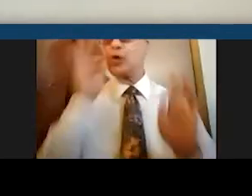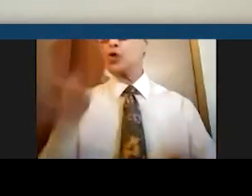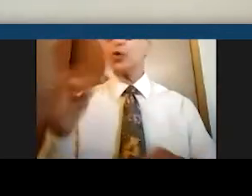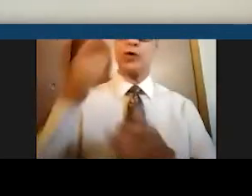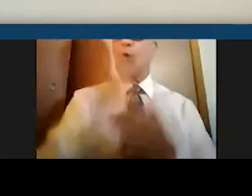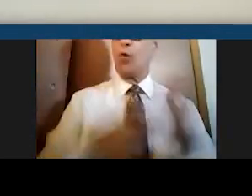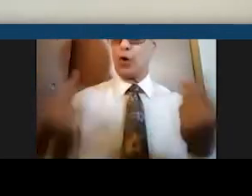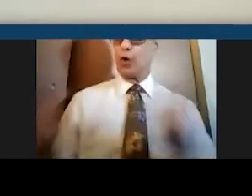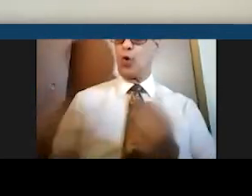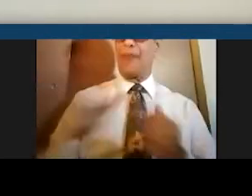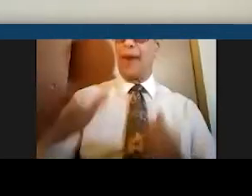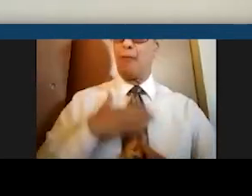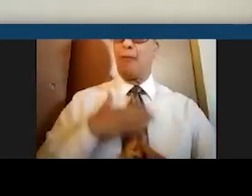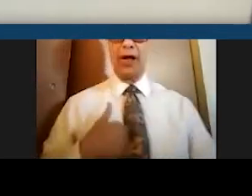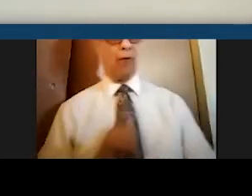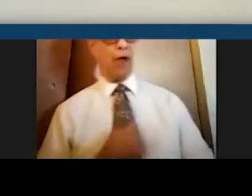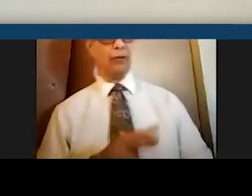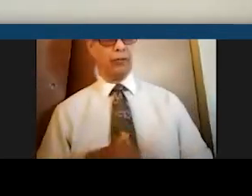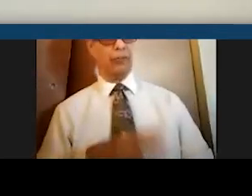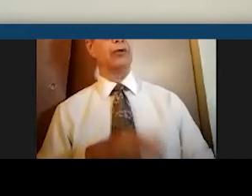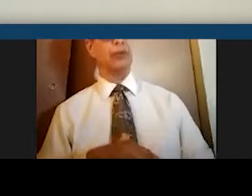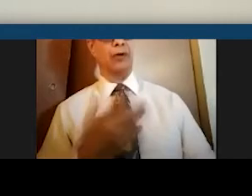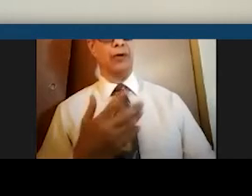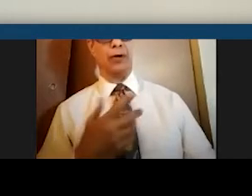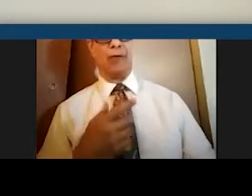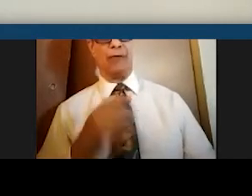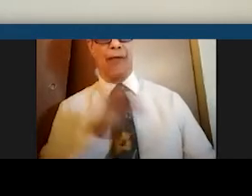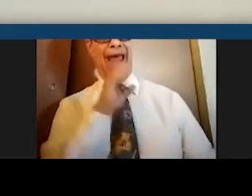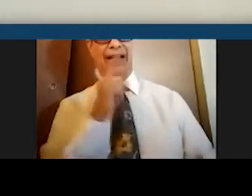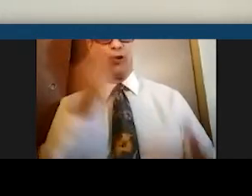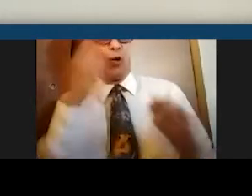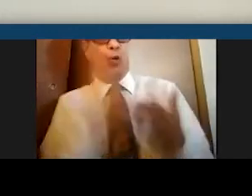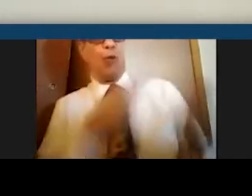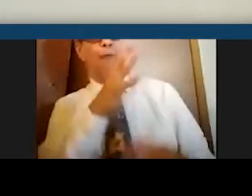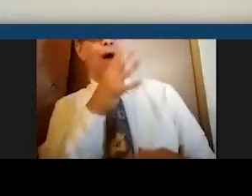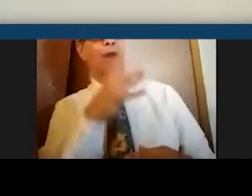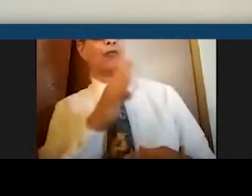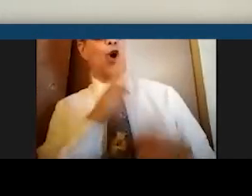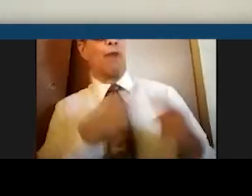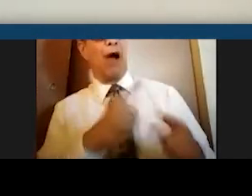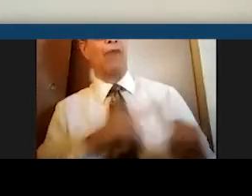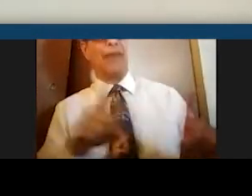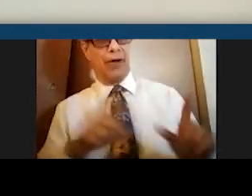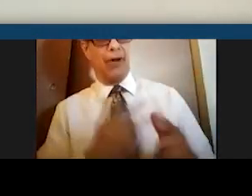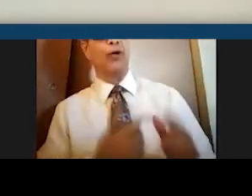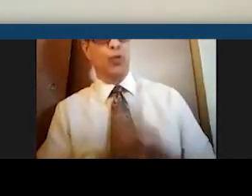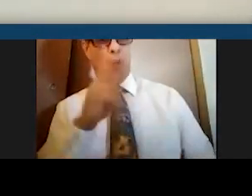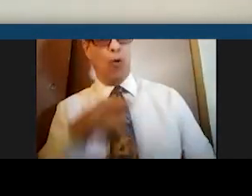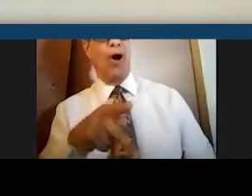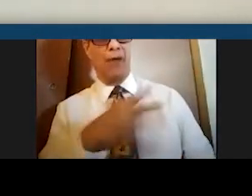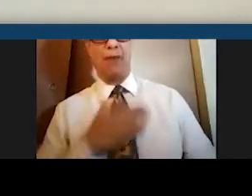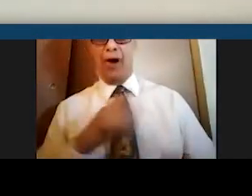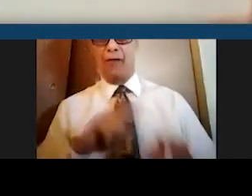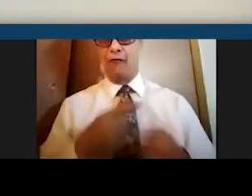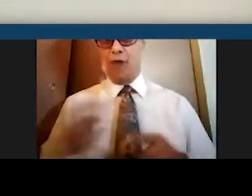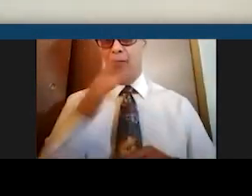their body. And I was like, when you're that age, you don't really know what your mom's talking about, but then you grow up and, my mother was always very